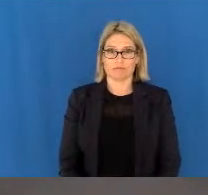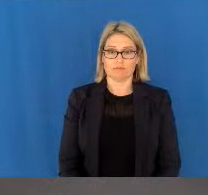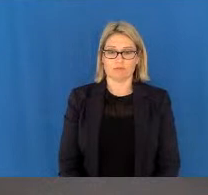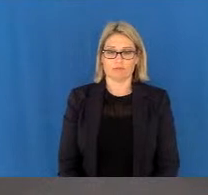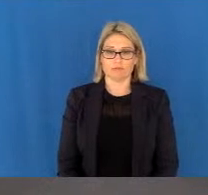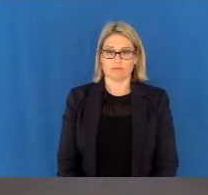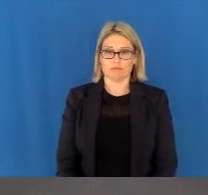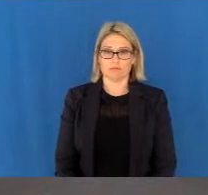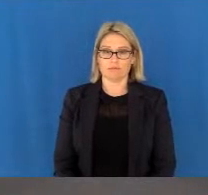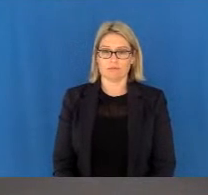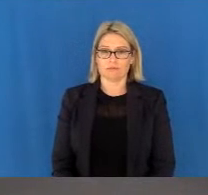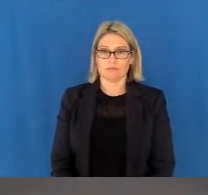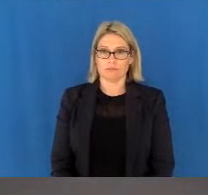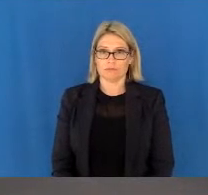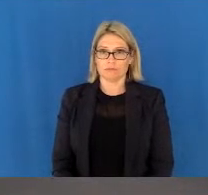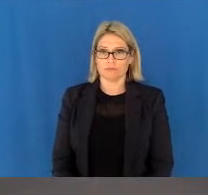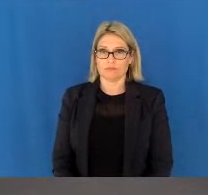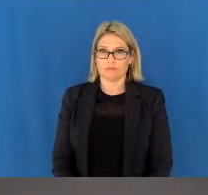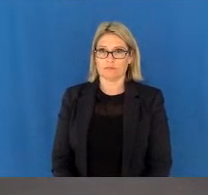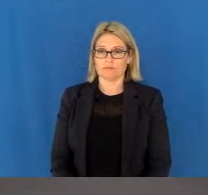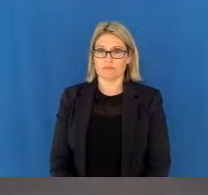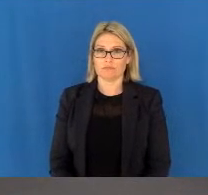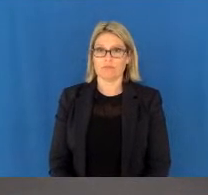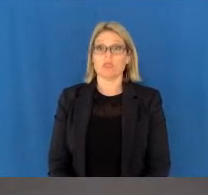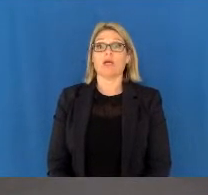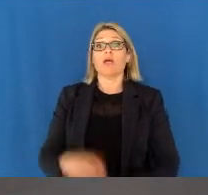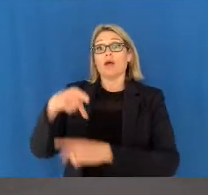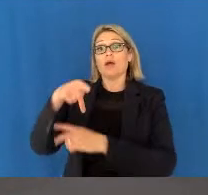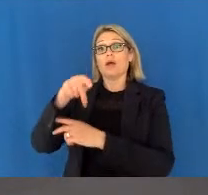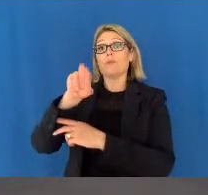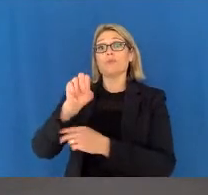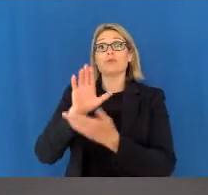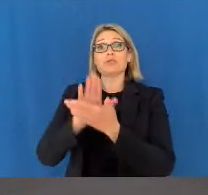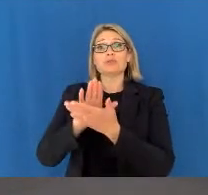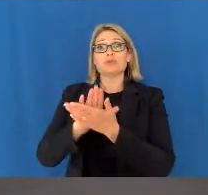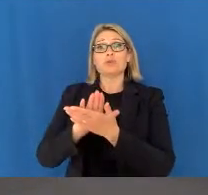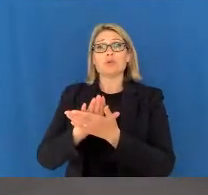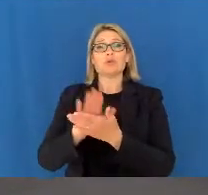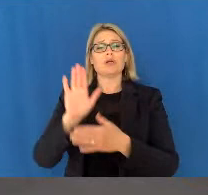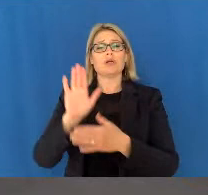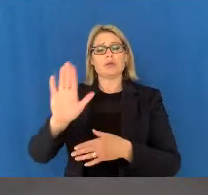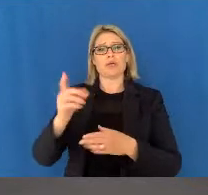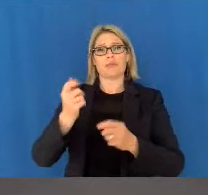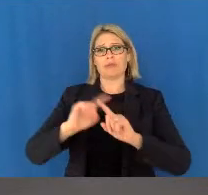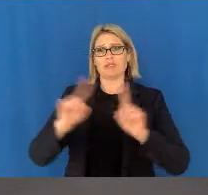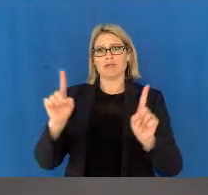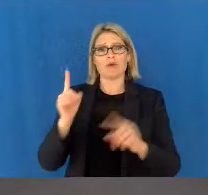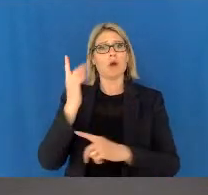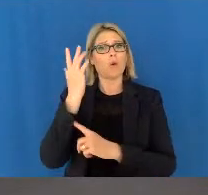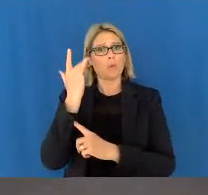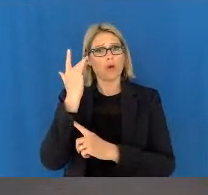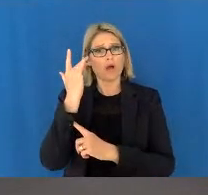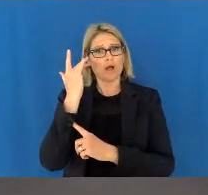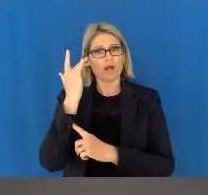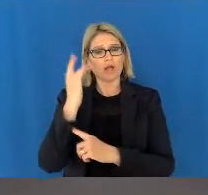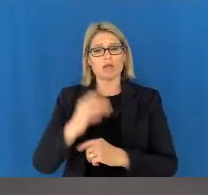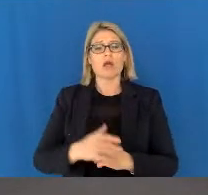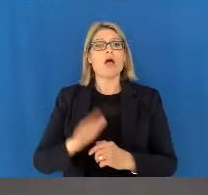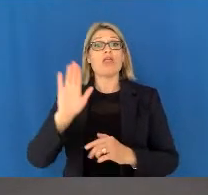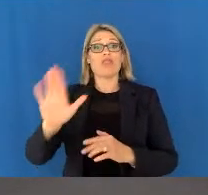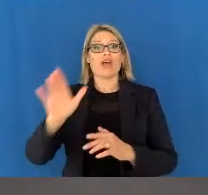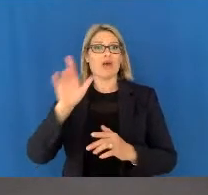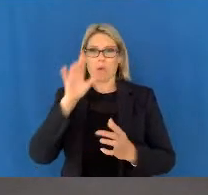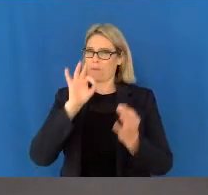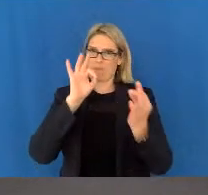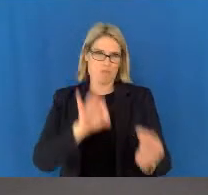At the primary and middle school level, we are using a different approach because the measures will not be perfect throughout